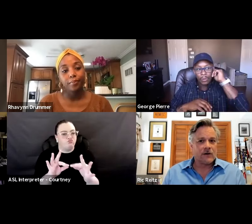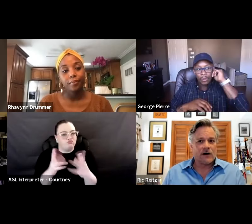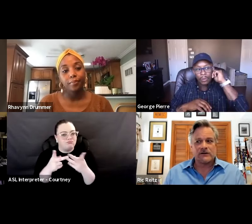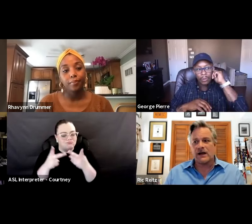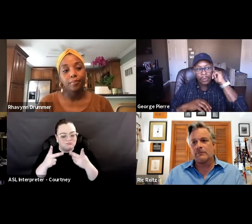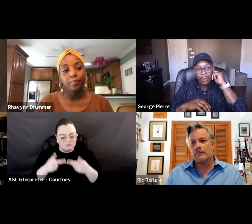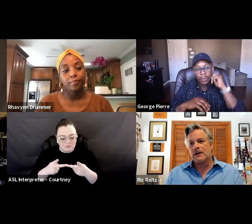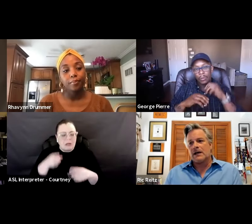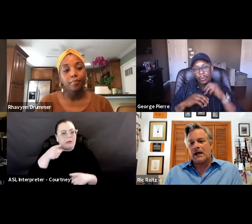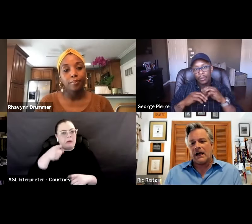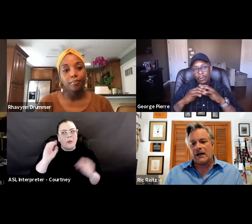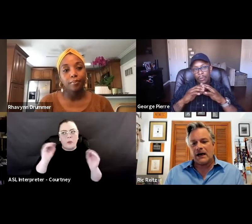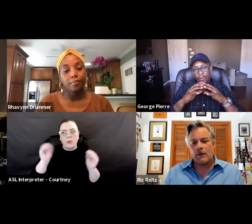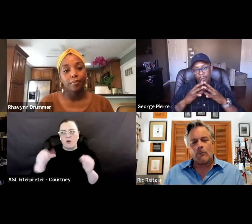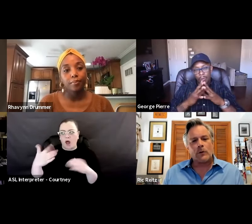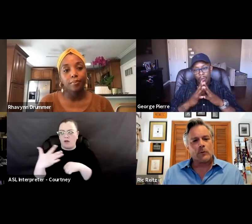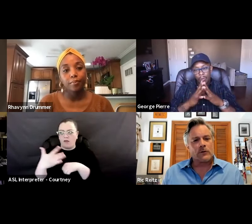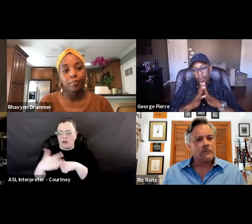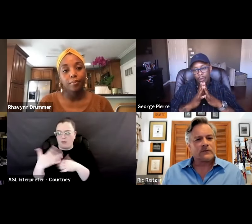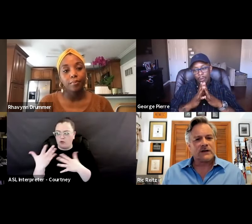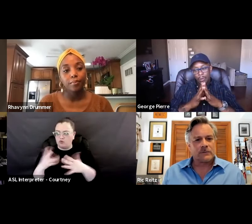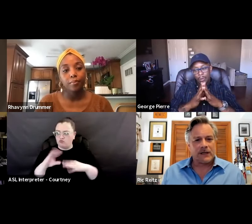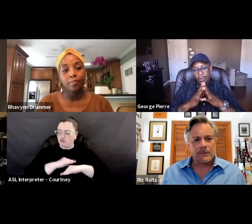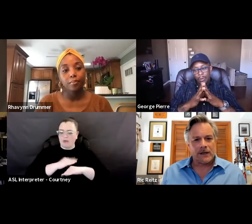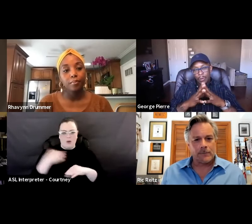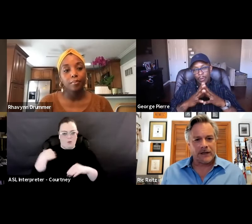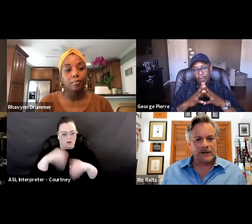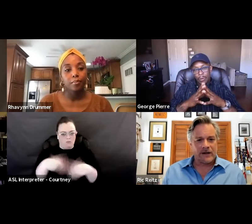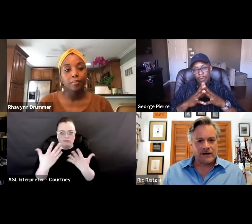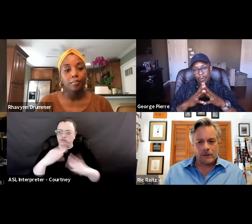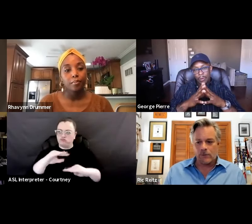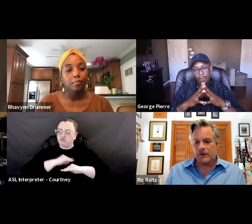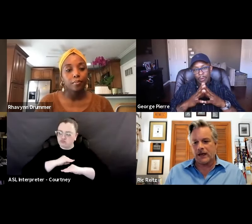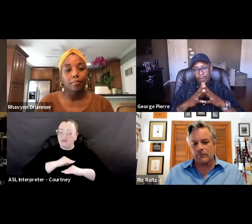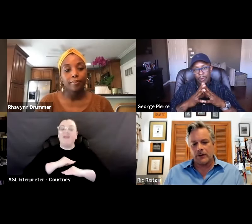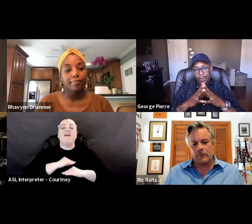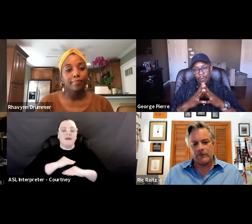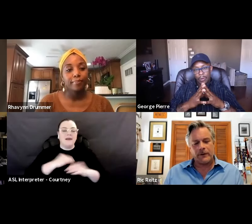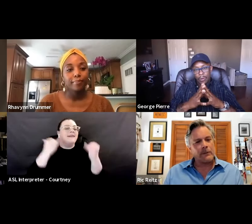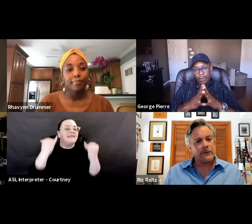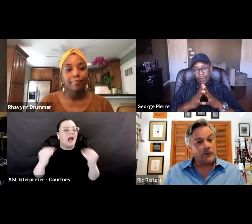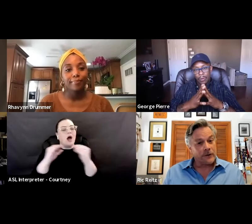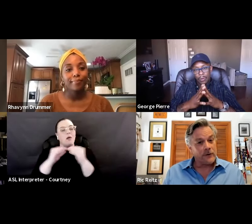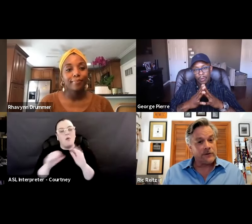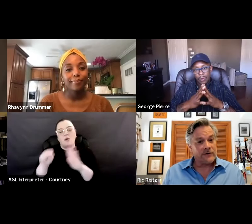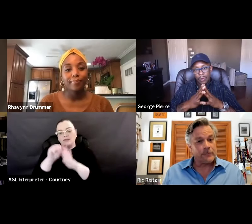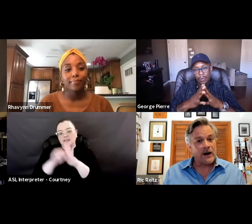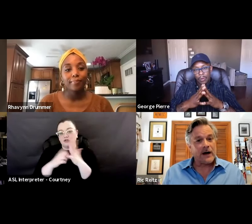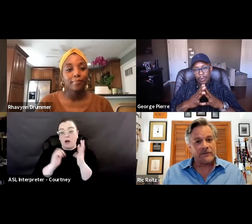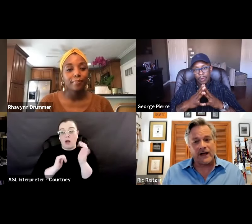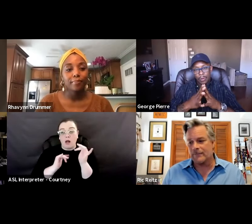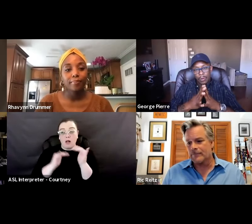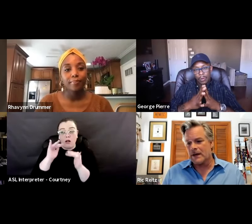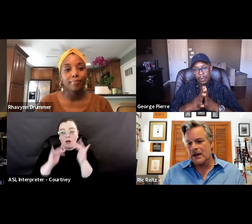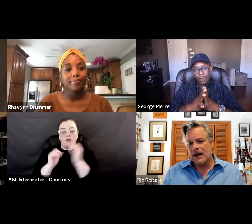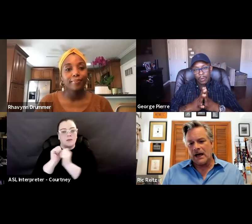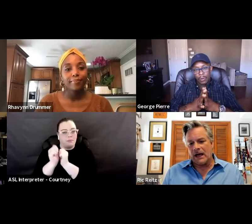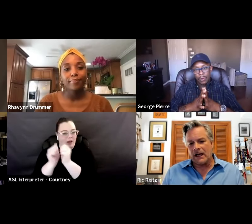for a long time. And now more and more states are becoming competitive on an equal plane, but we've been able to hold our own. We're very proud of